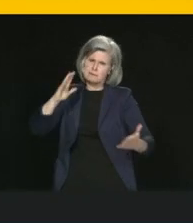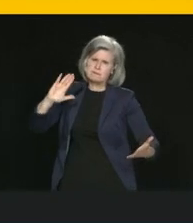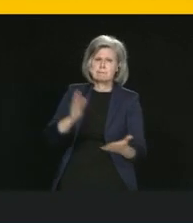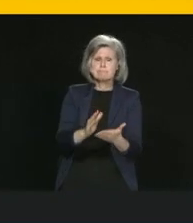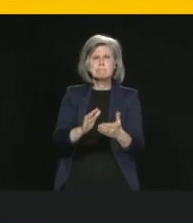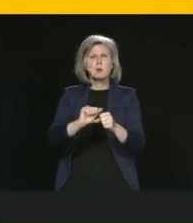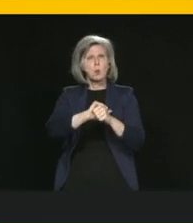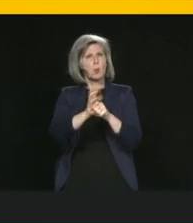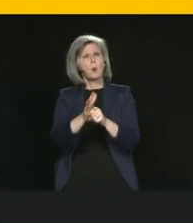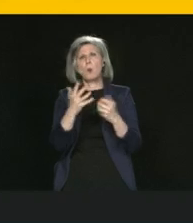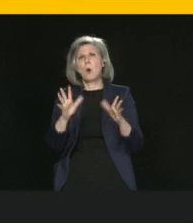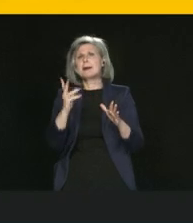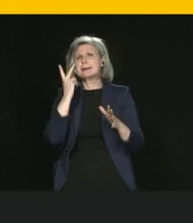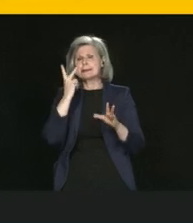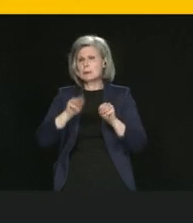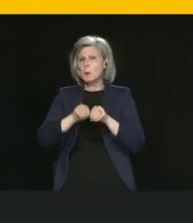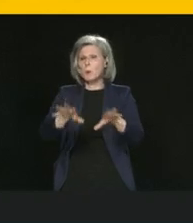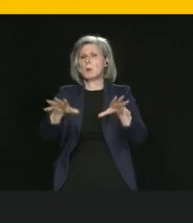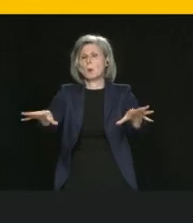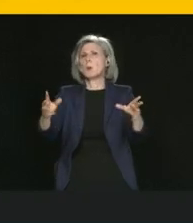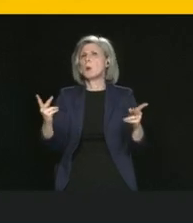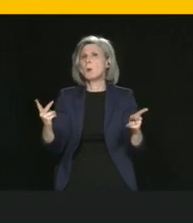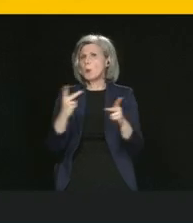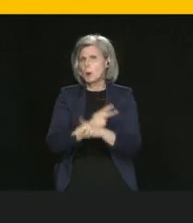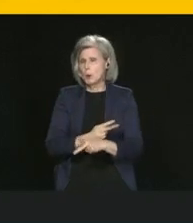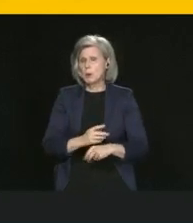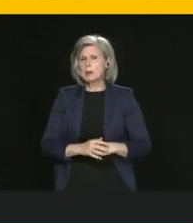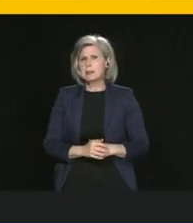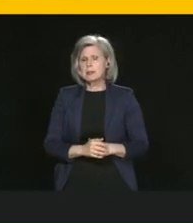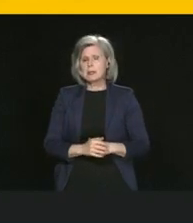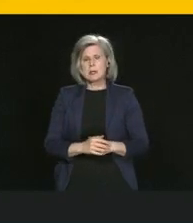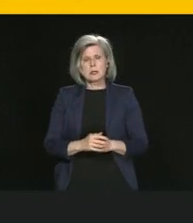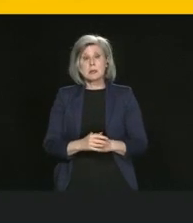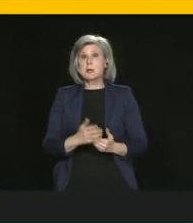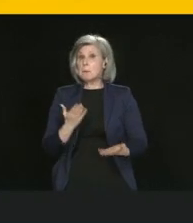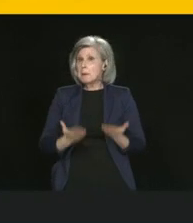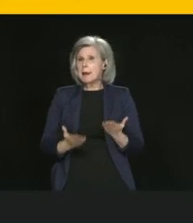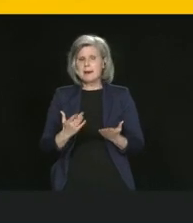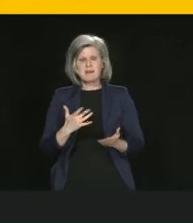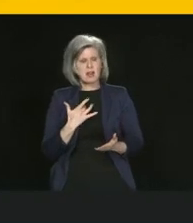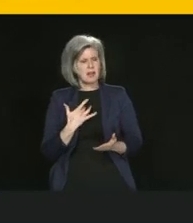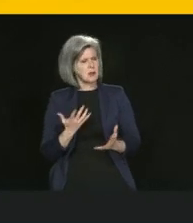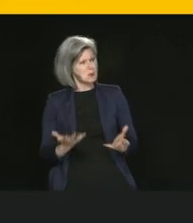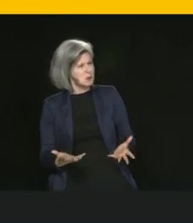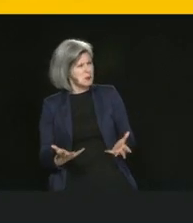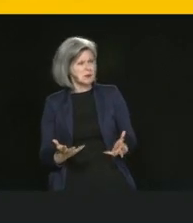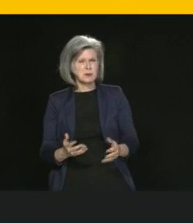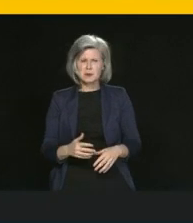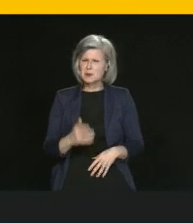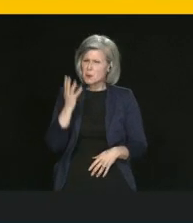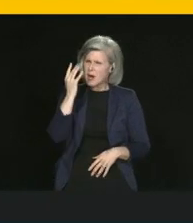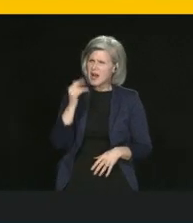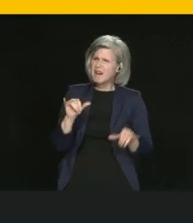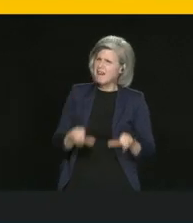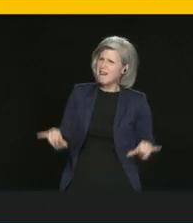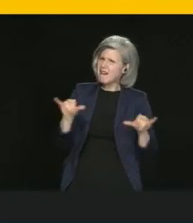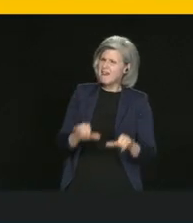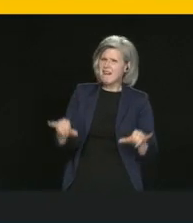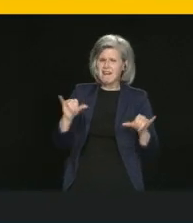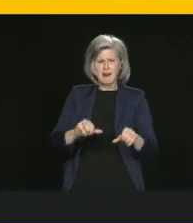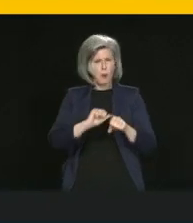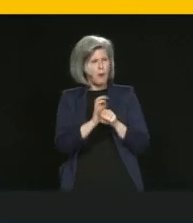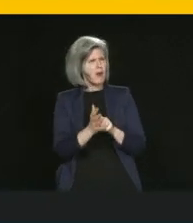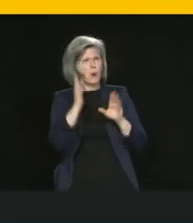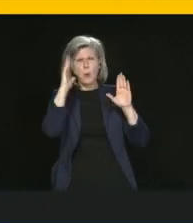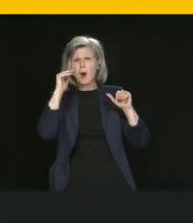So for those moments that we tire of this new way of life, it helps to look back at what we've sacrificed, but also to consider the progress we've